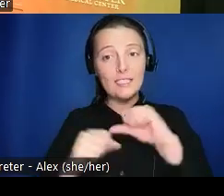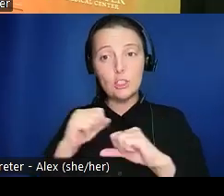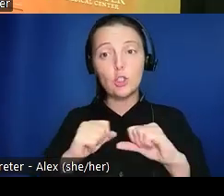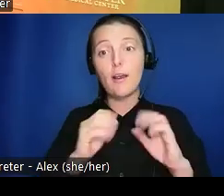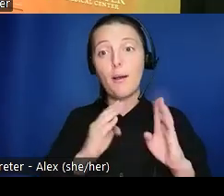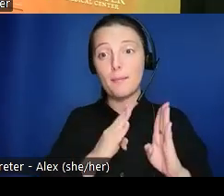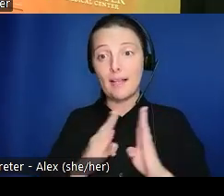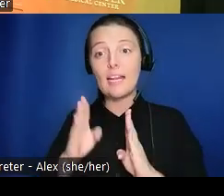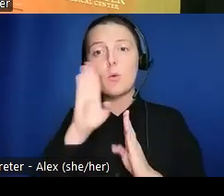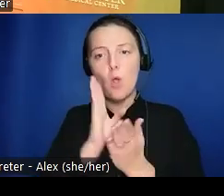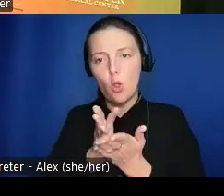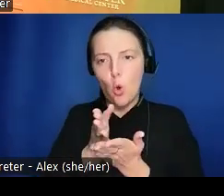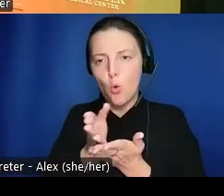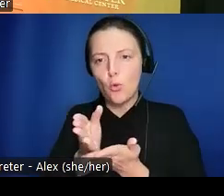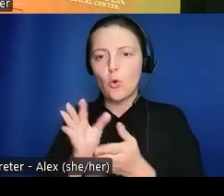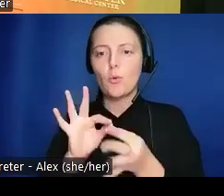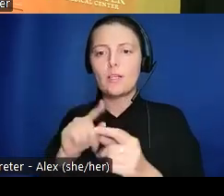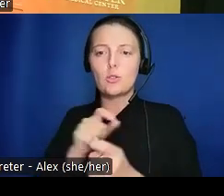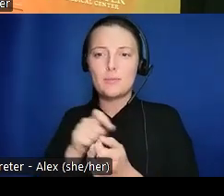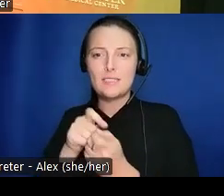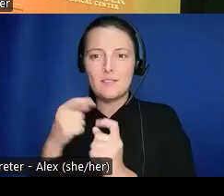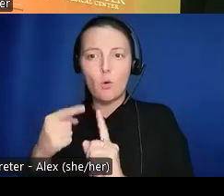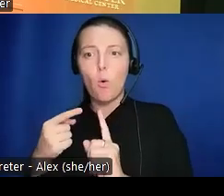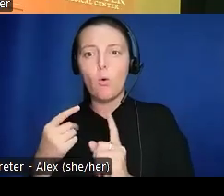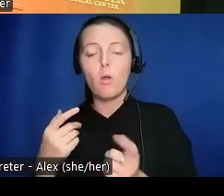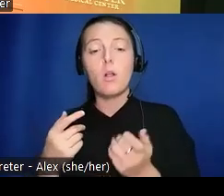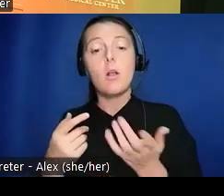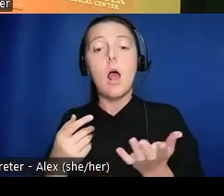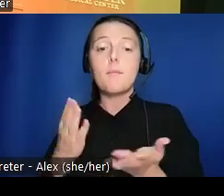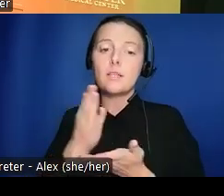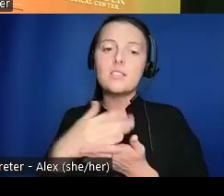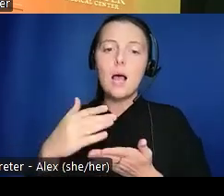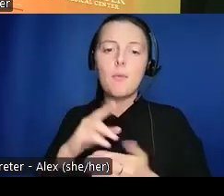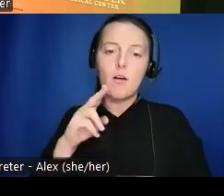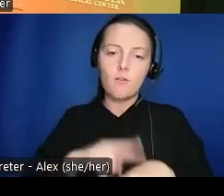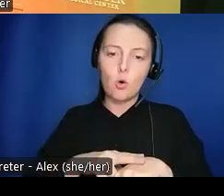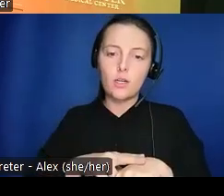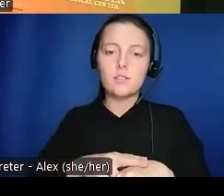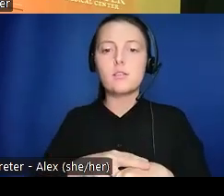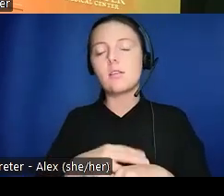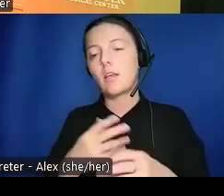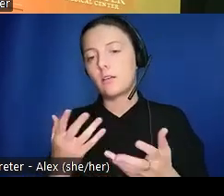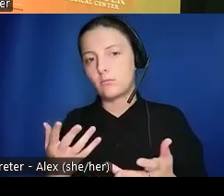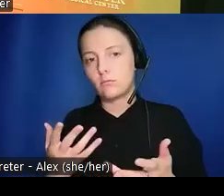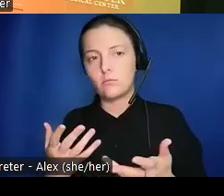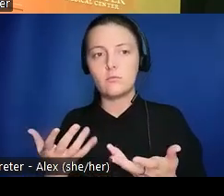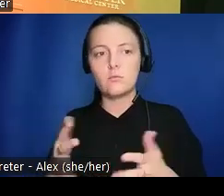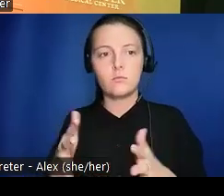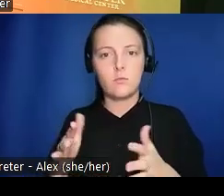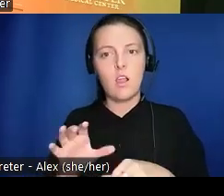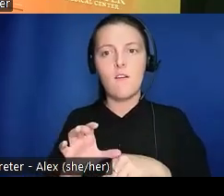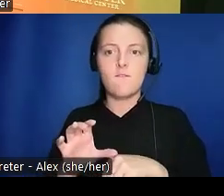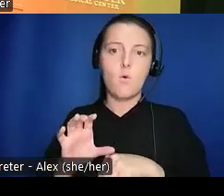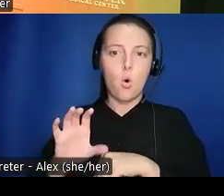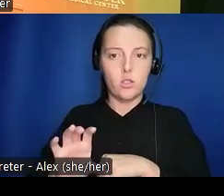goal. Now, some of it is, of course, also forced as well, right? I mean, it's something that every